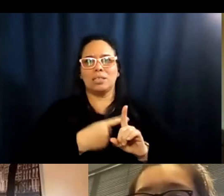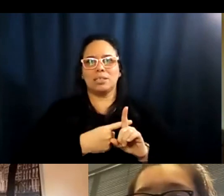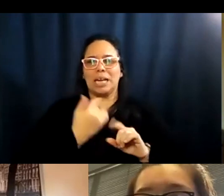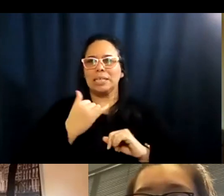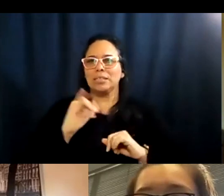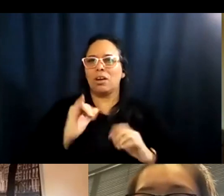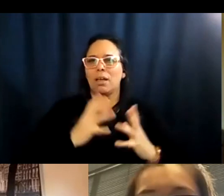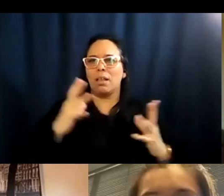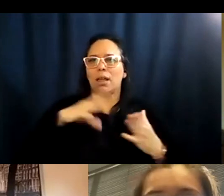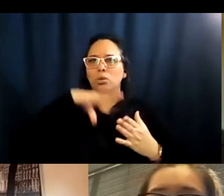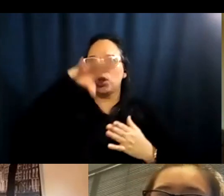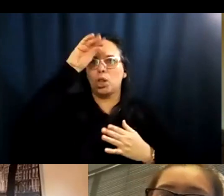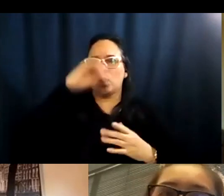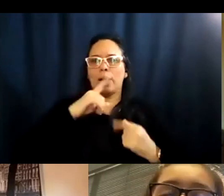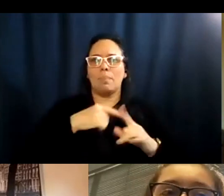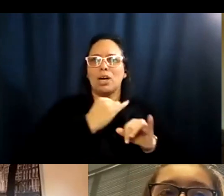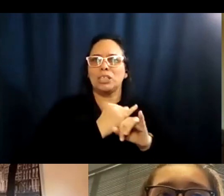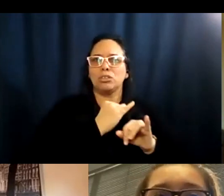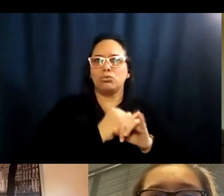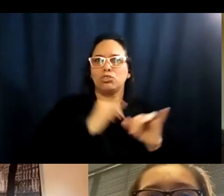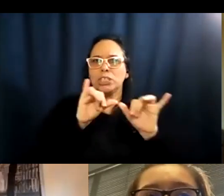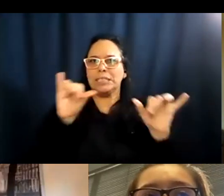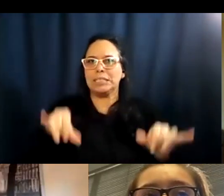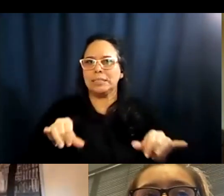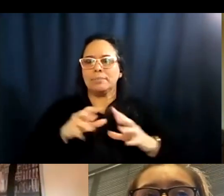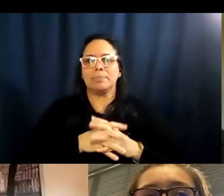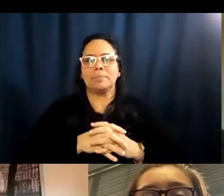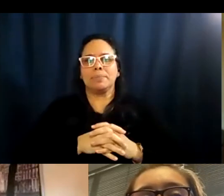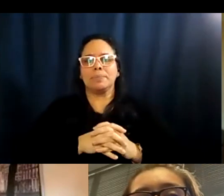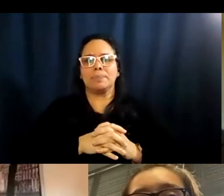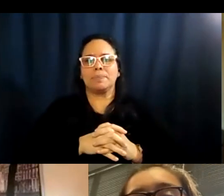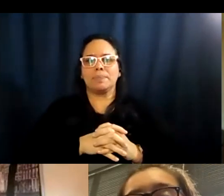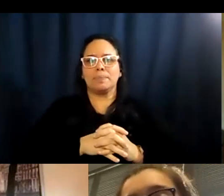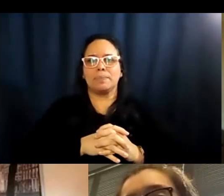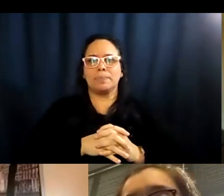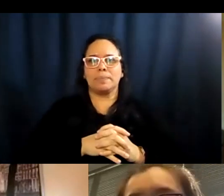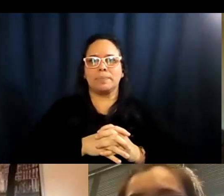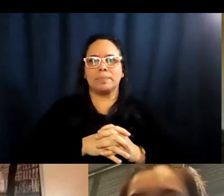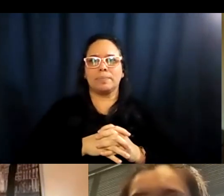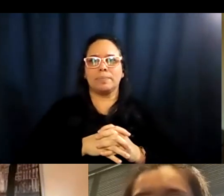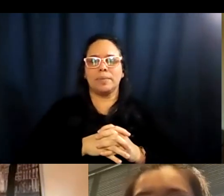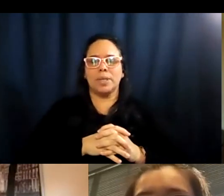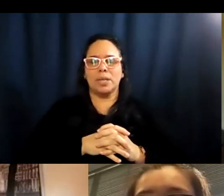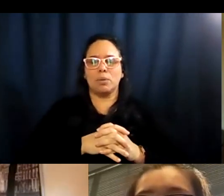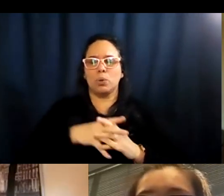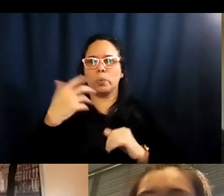learn about institutions and systems, but I'm profoundly believing that